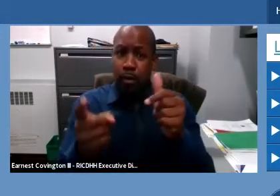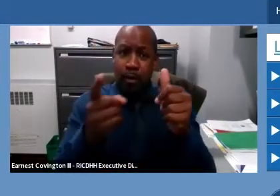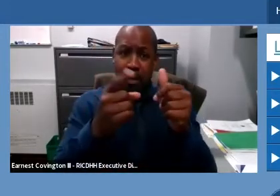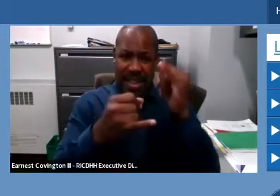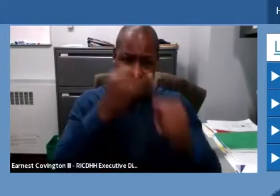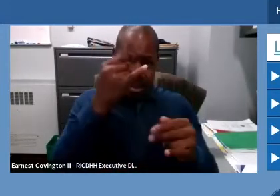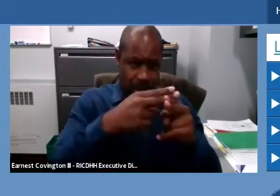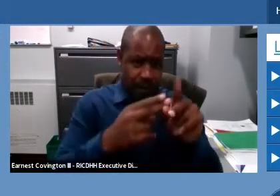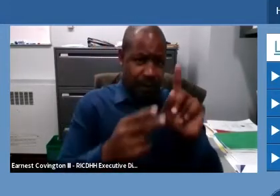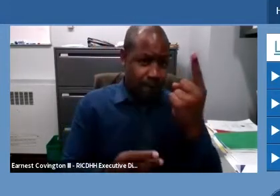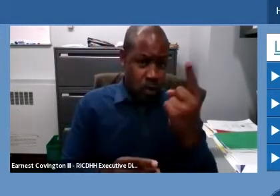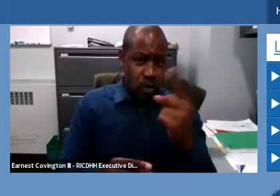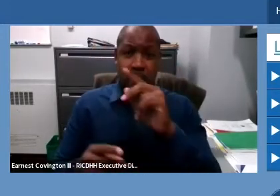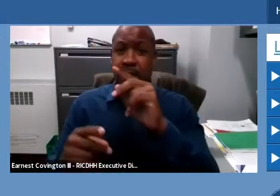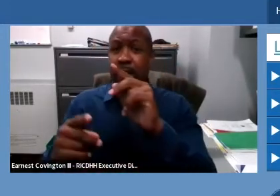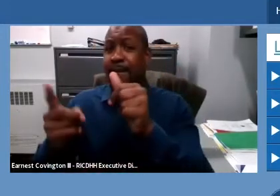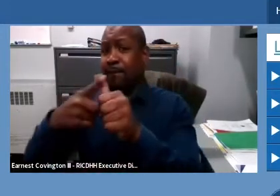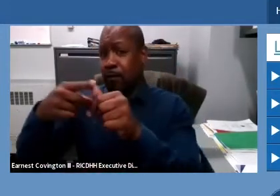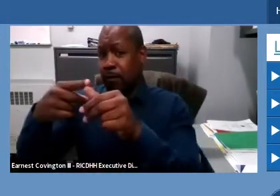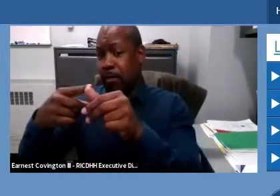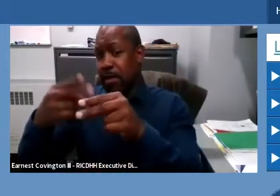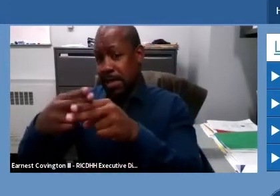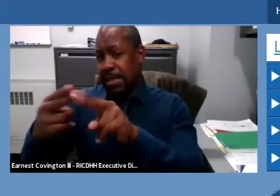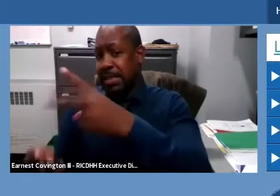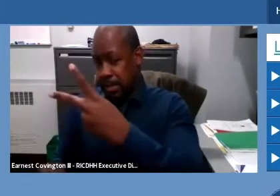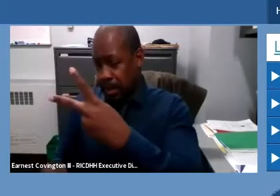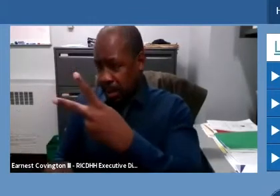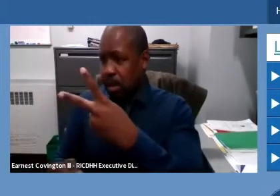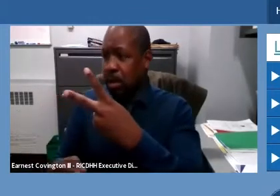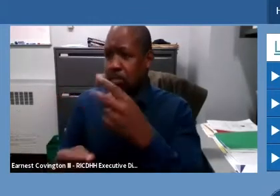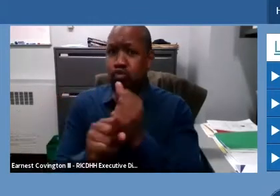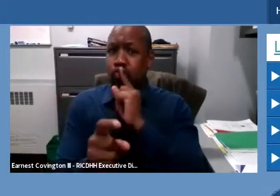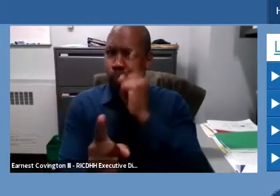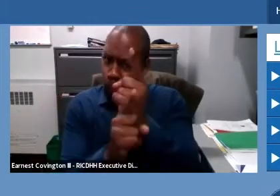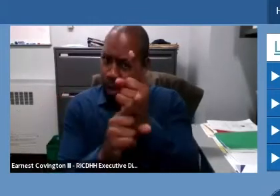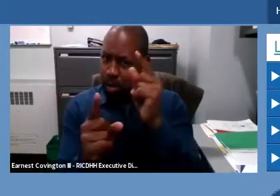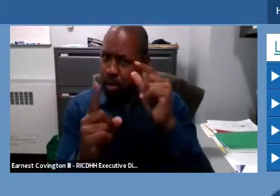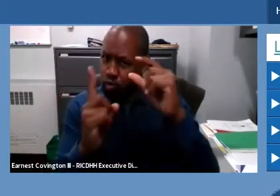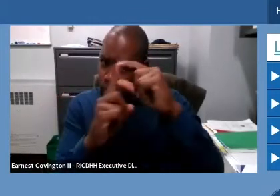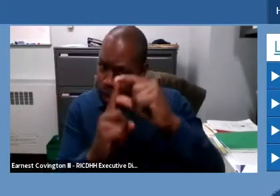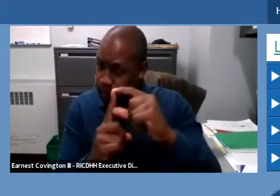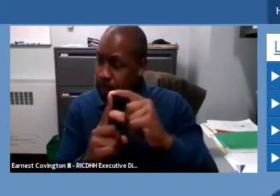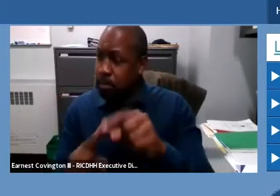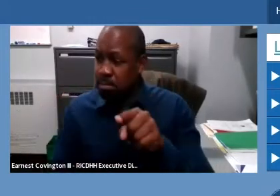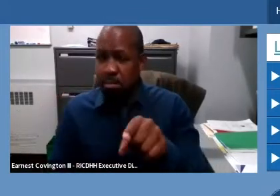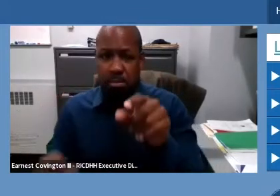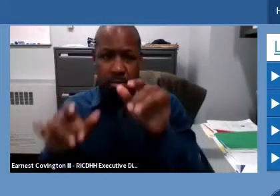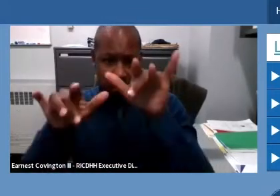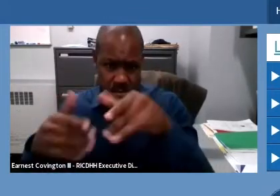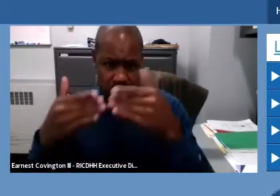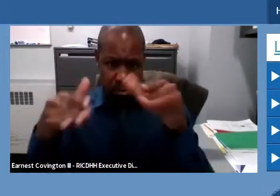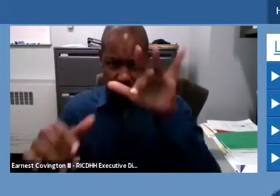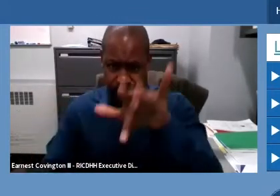Christina, and make sure you put the last name first and the first name second.